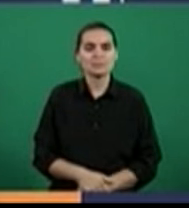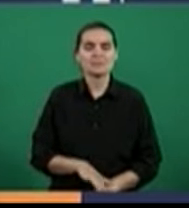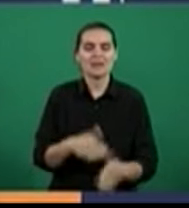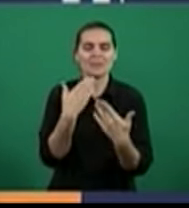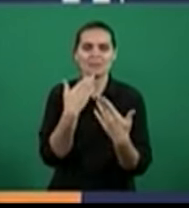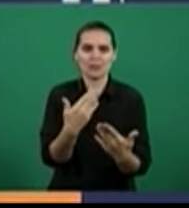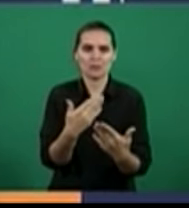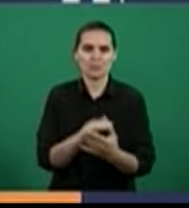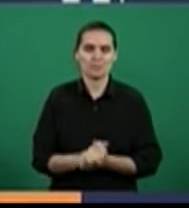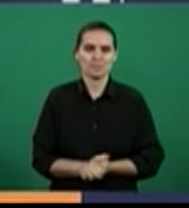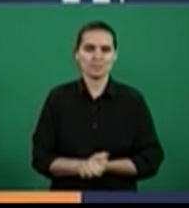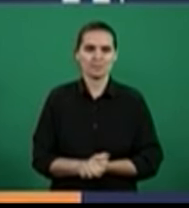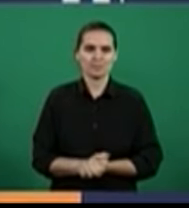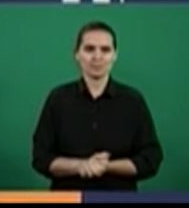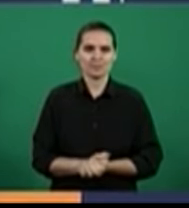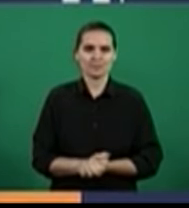Thank you.